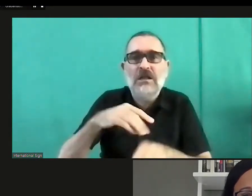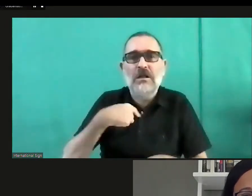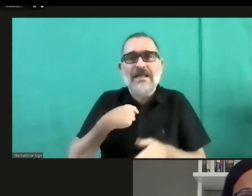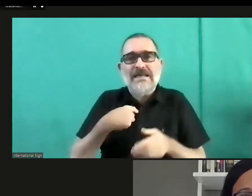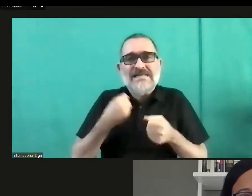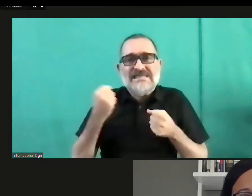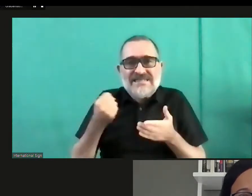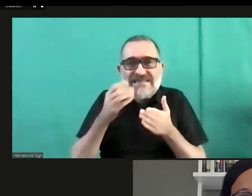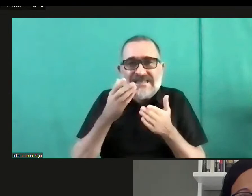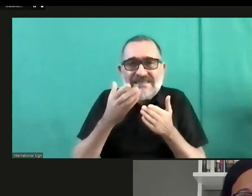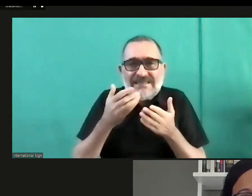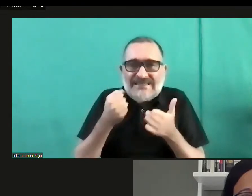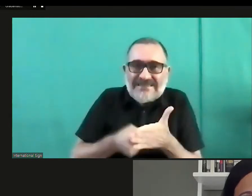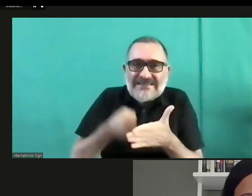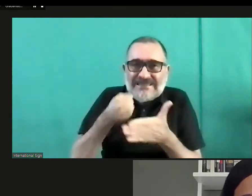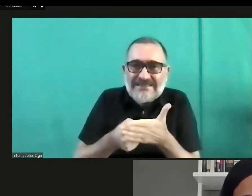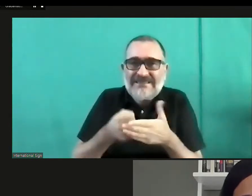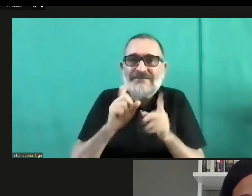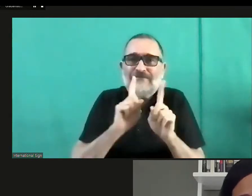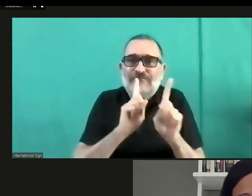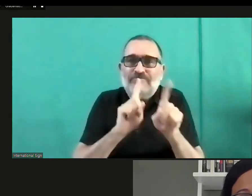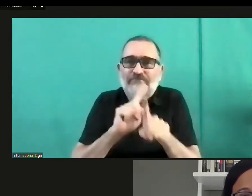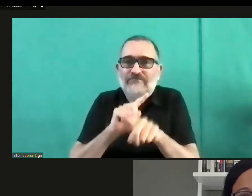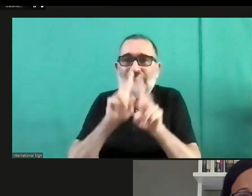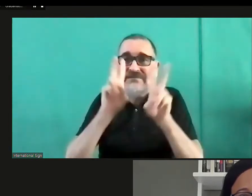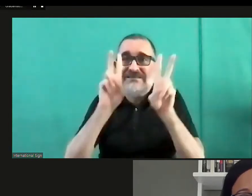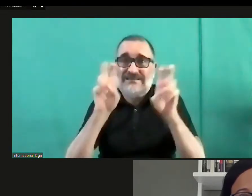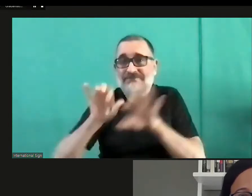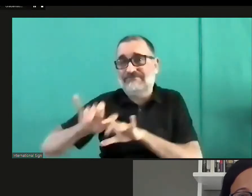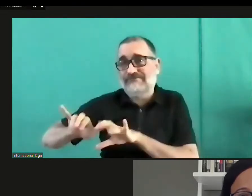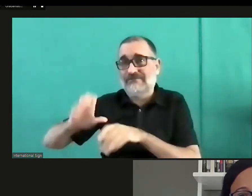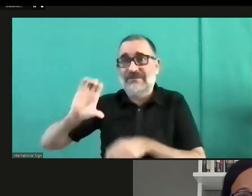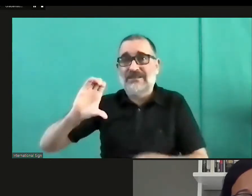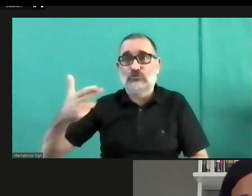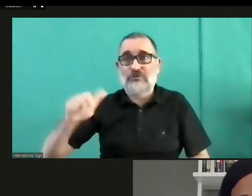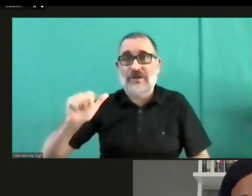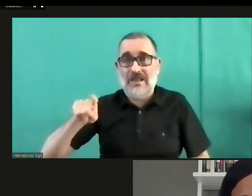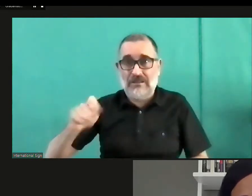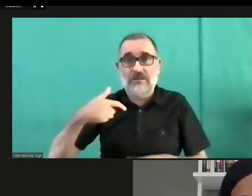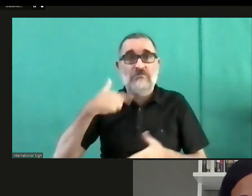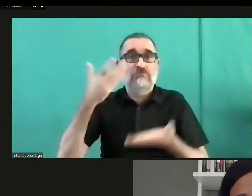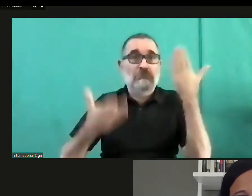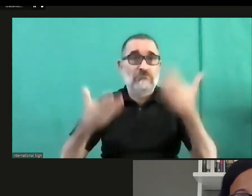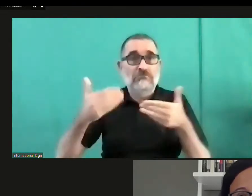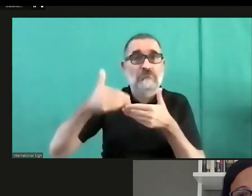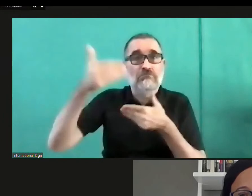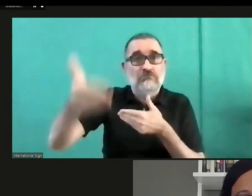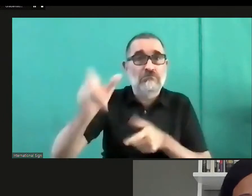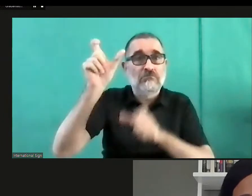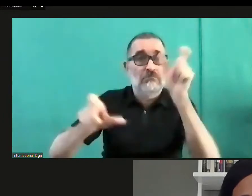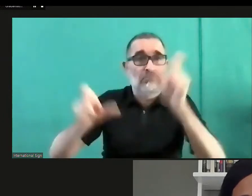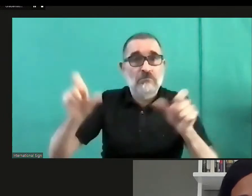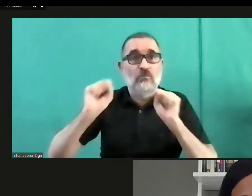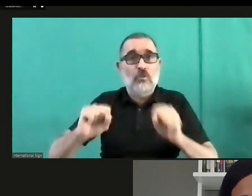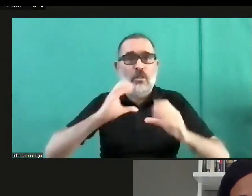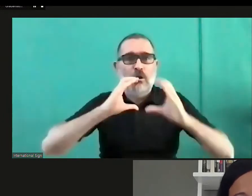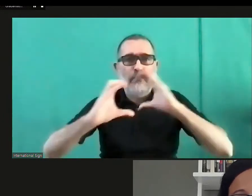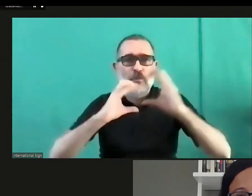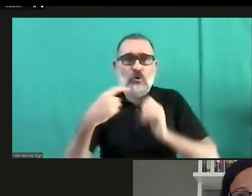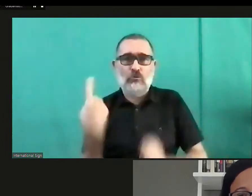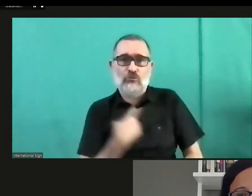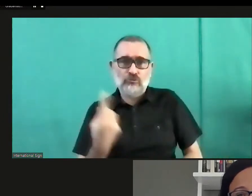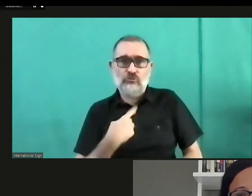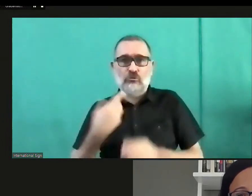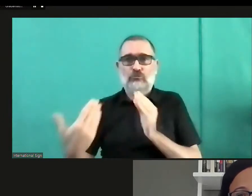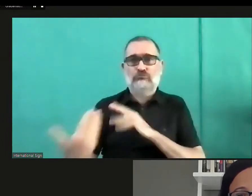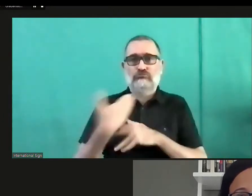on the rights of people first and foremost. All these issues are critical issues which are really integral in terms of the discussion